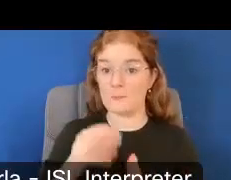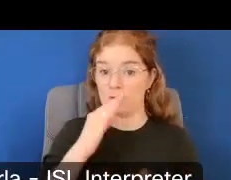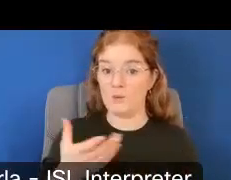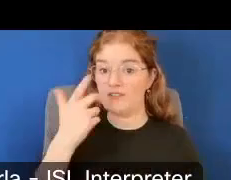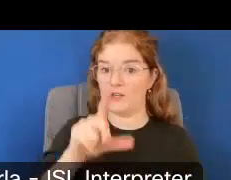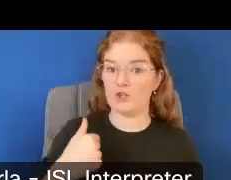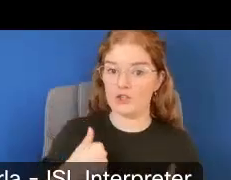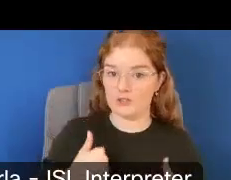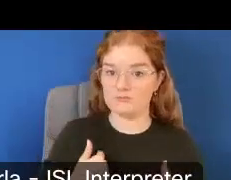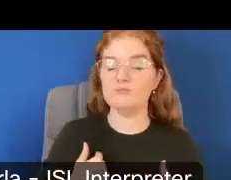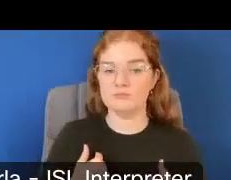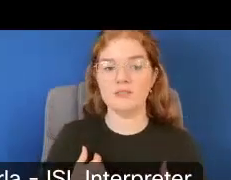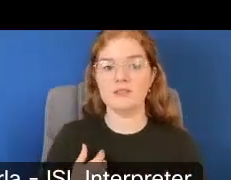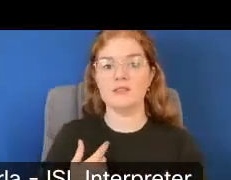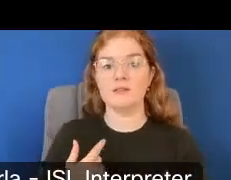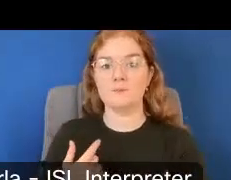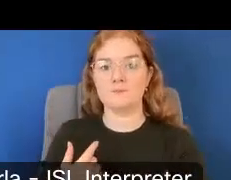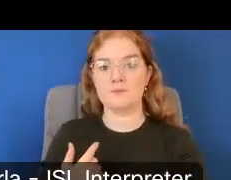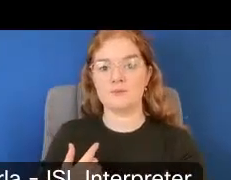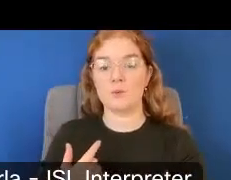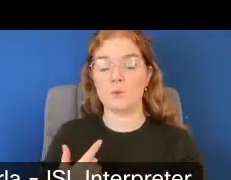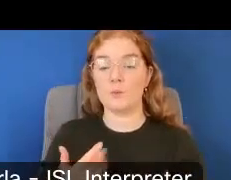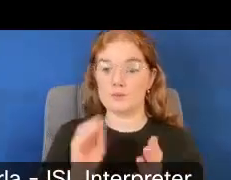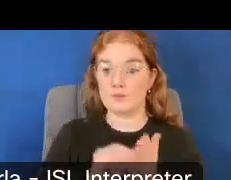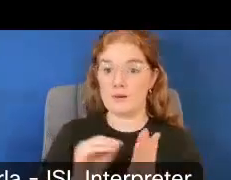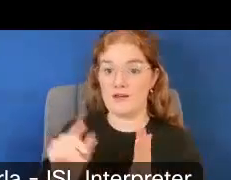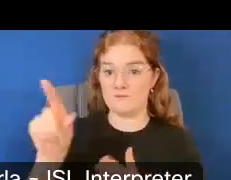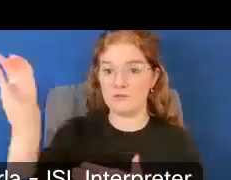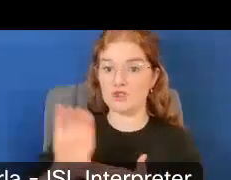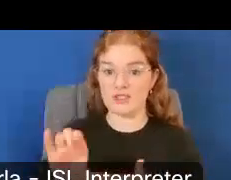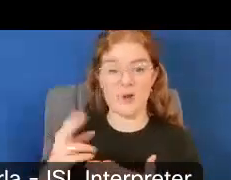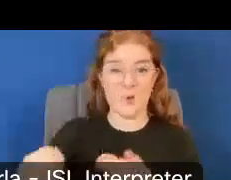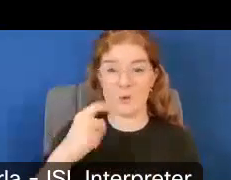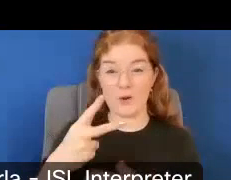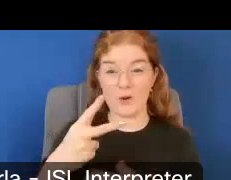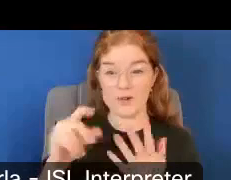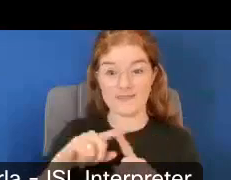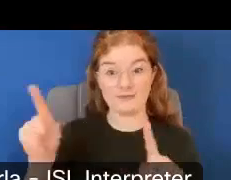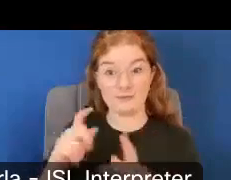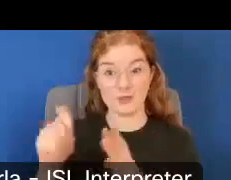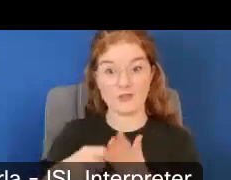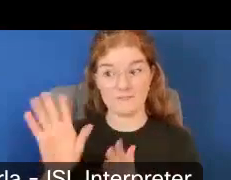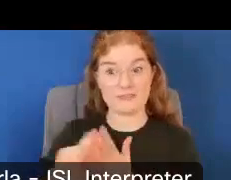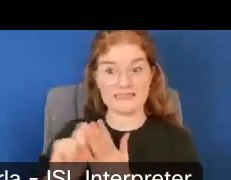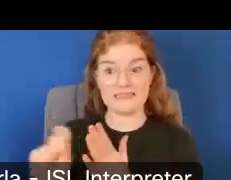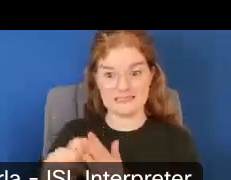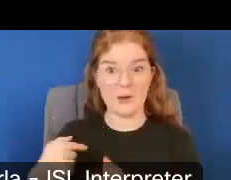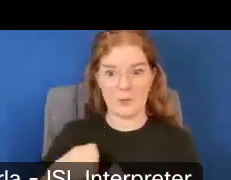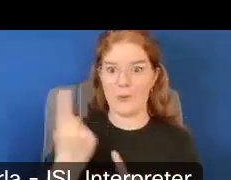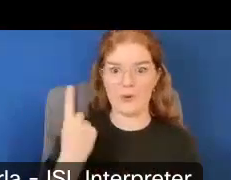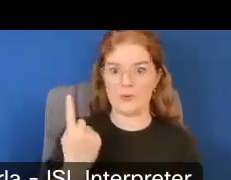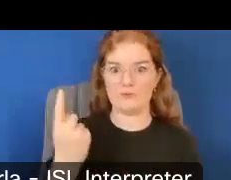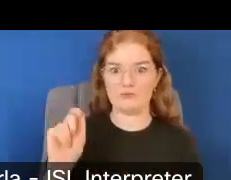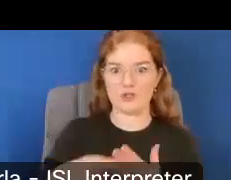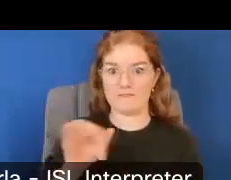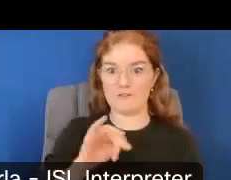once we applied for this funding, there were over 180 projects that applied for funding. We were the only project from the